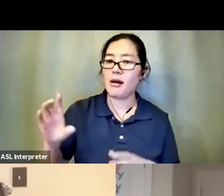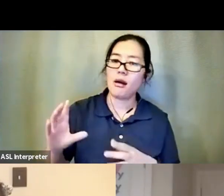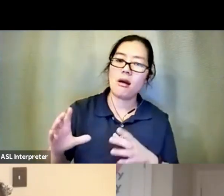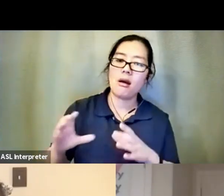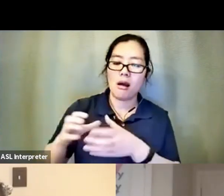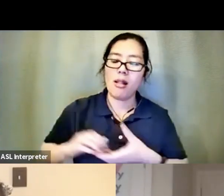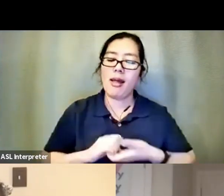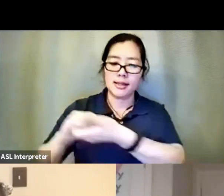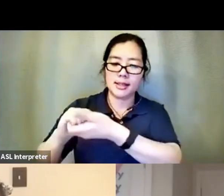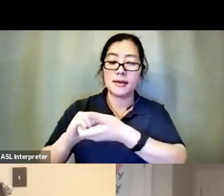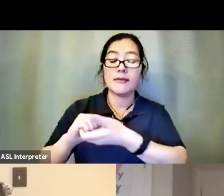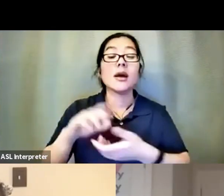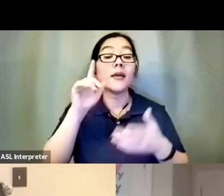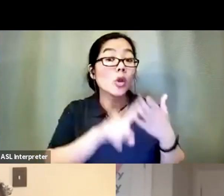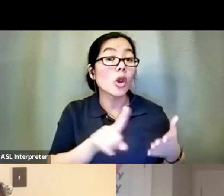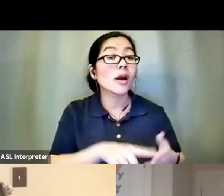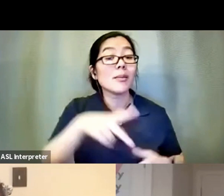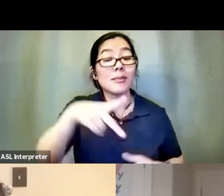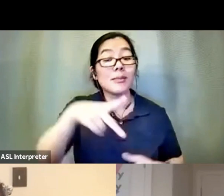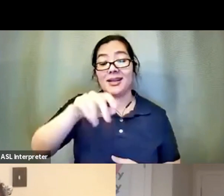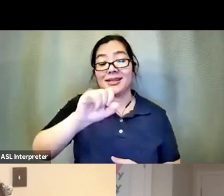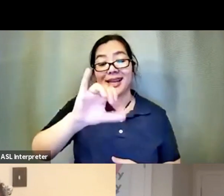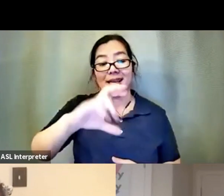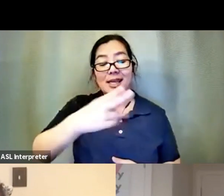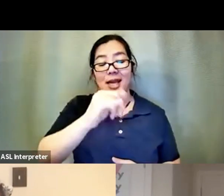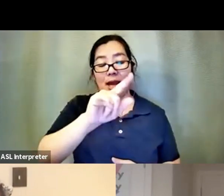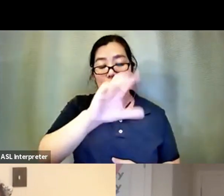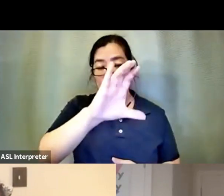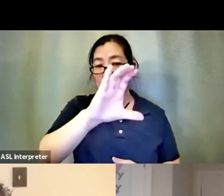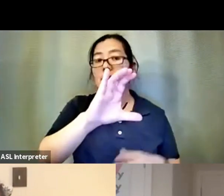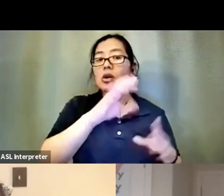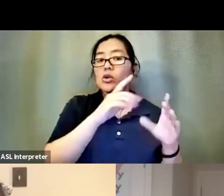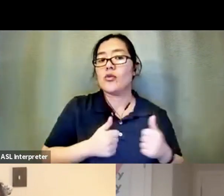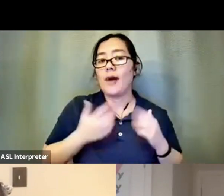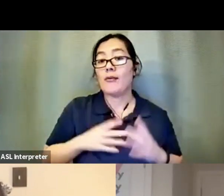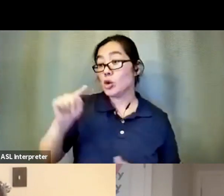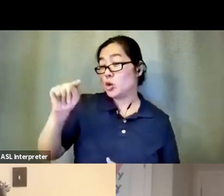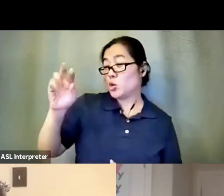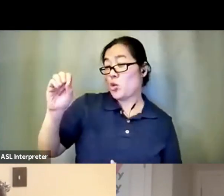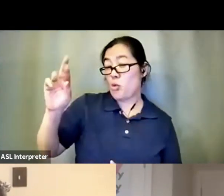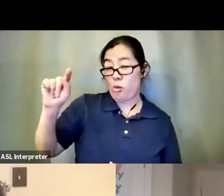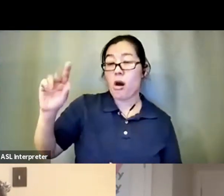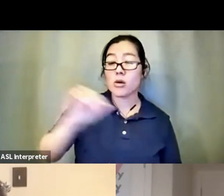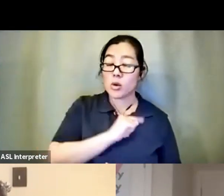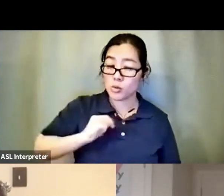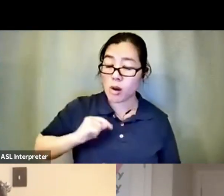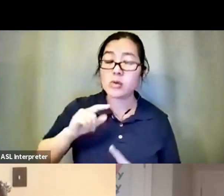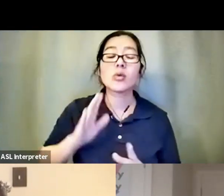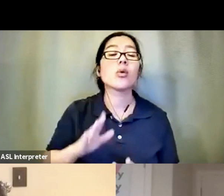Psychiatric Survivor Archives Toronto, there's like 40 years of, newspapers, zines,